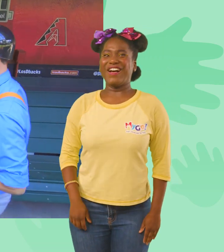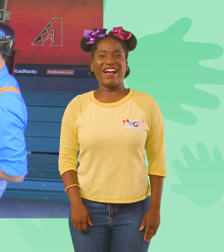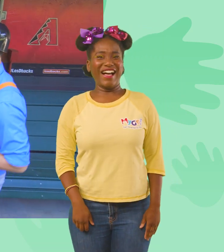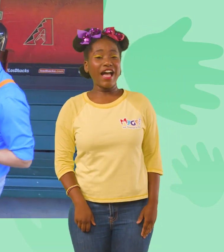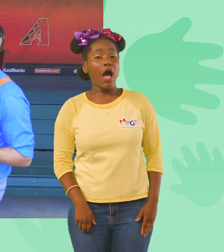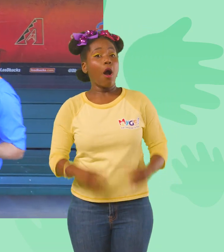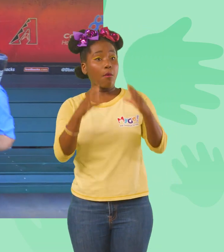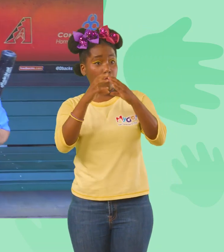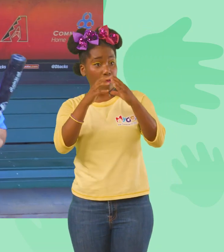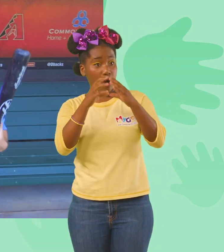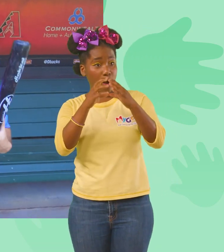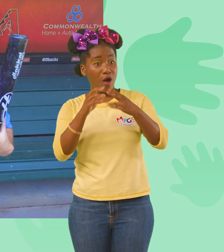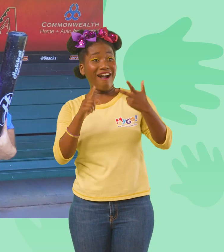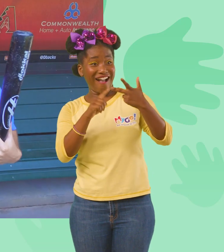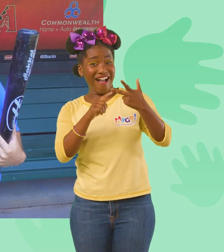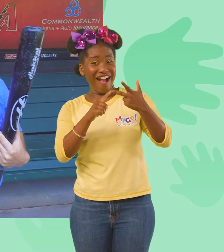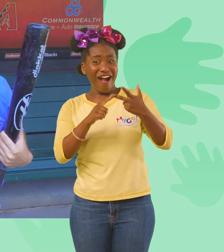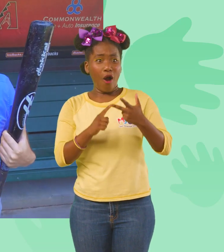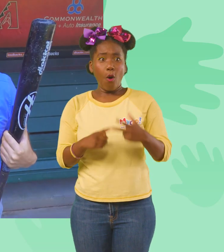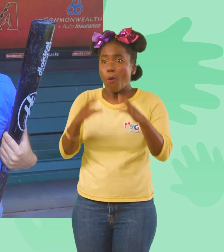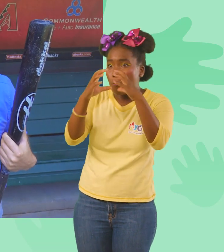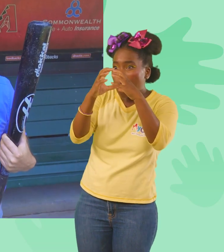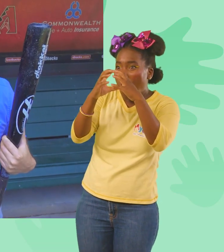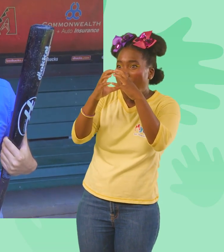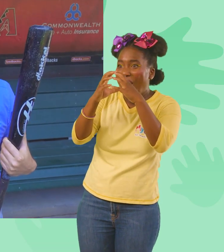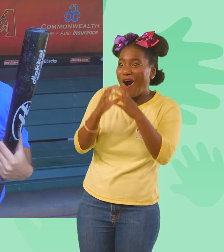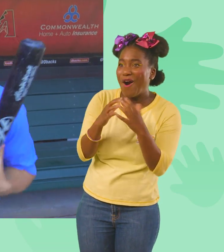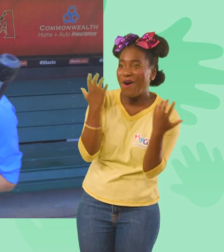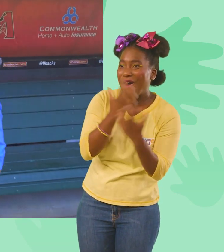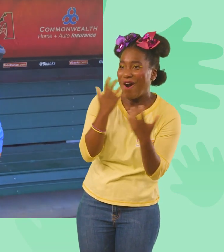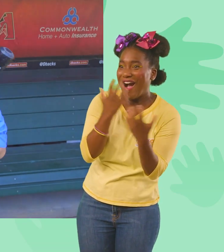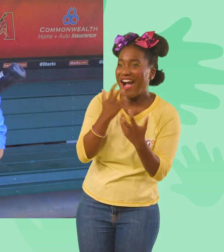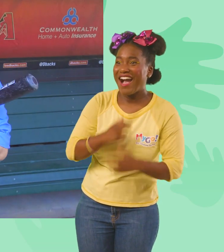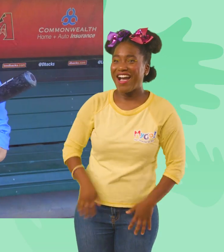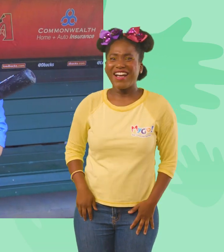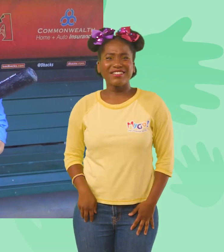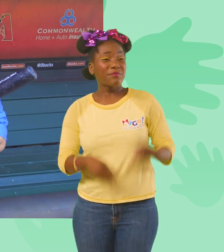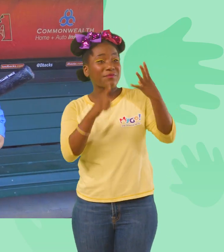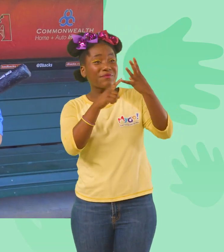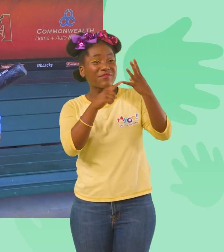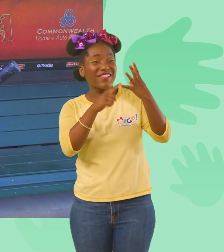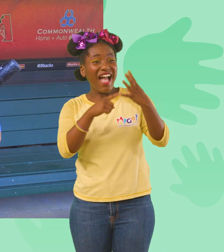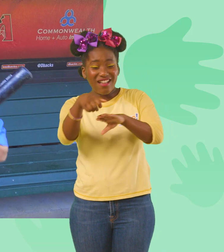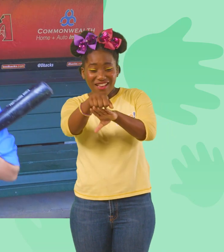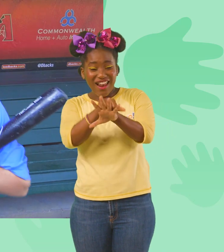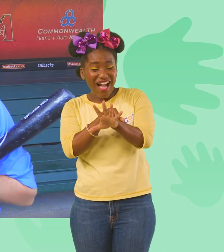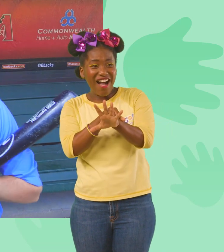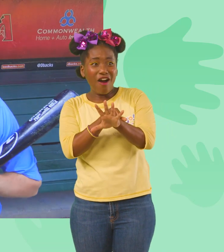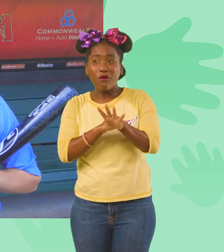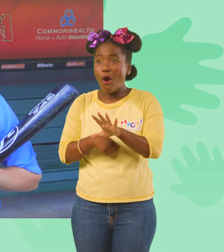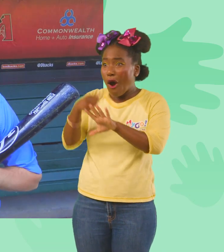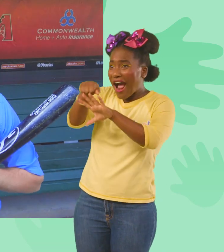A ball. Ooh, a baseball. Wow. And a glove. Ooh, and